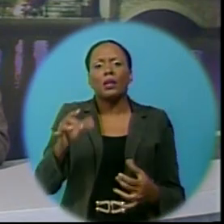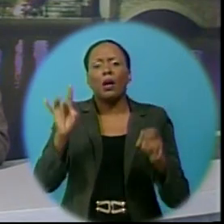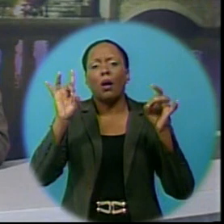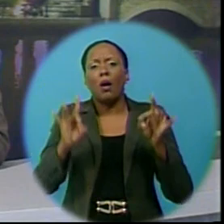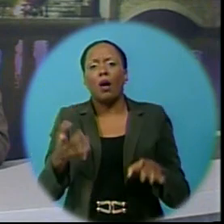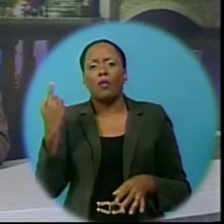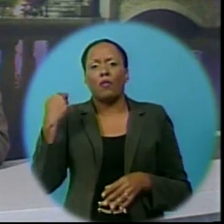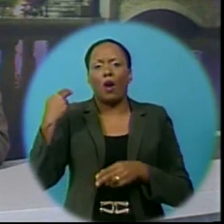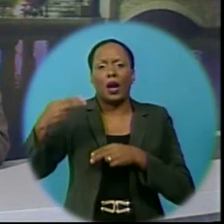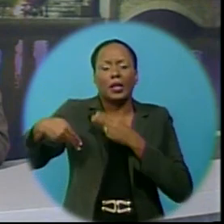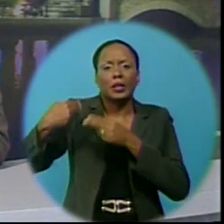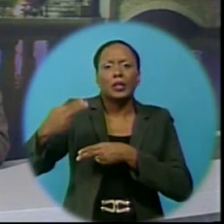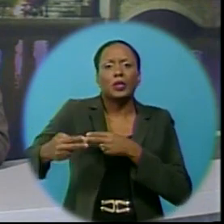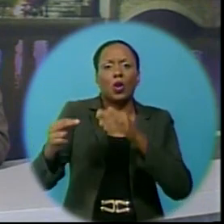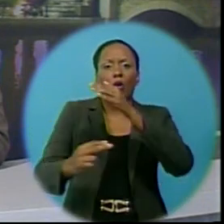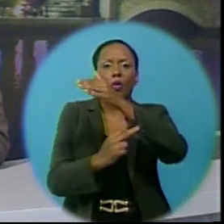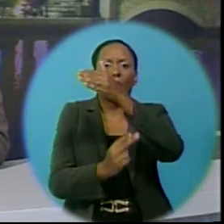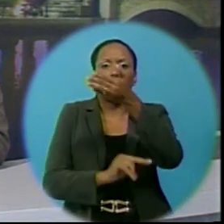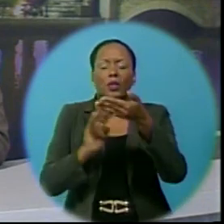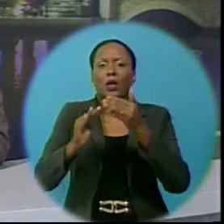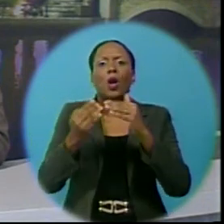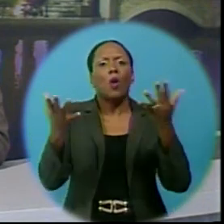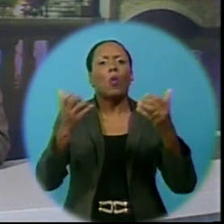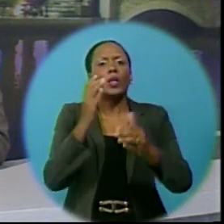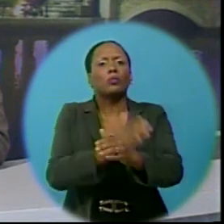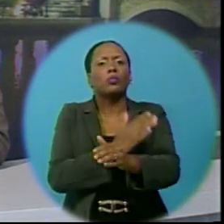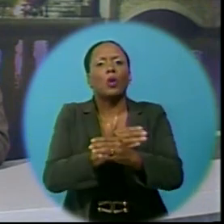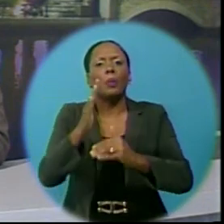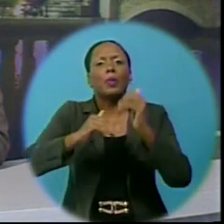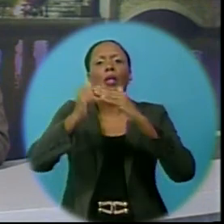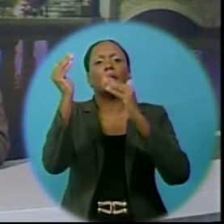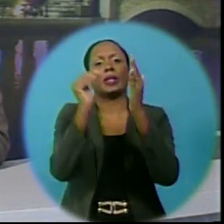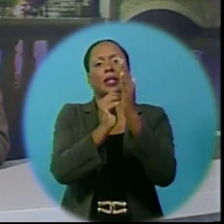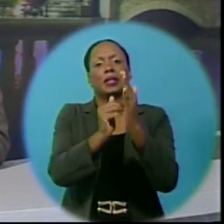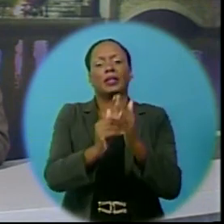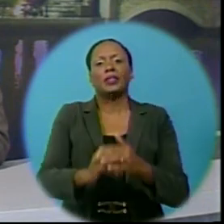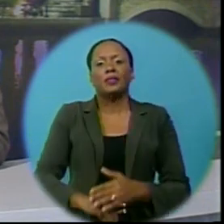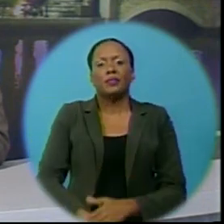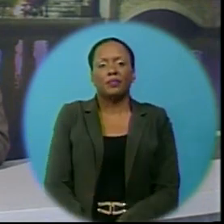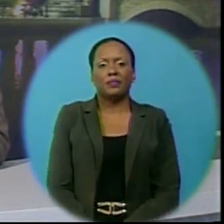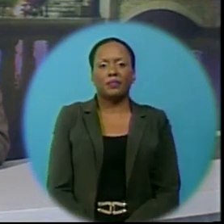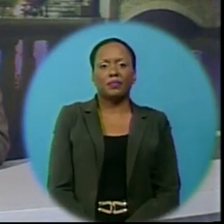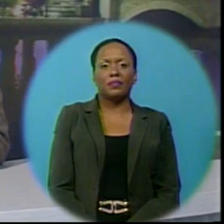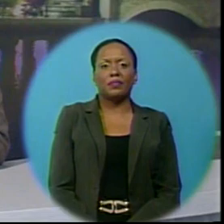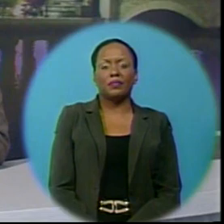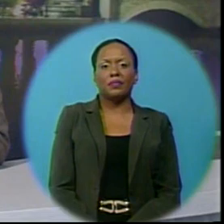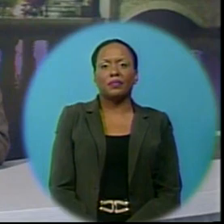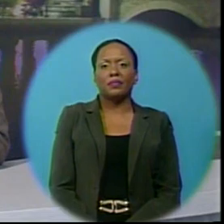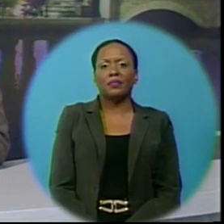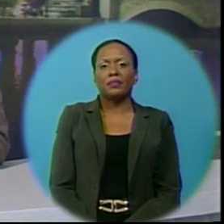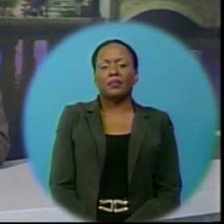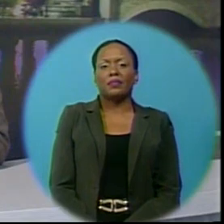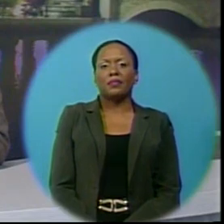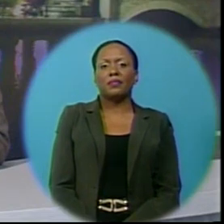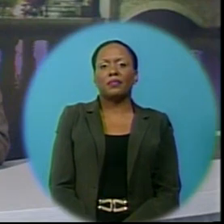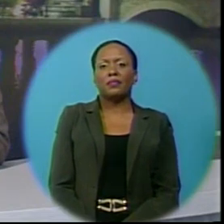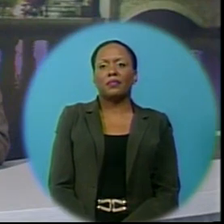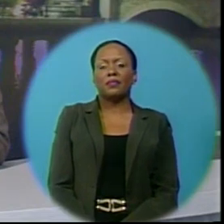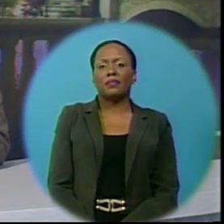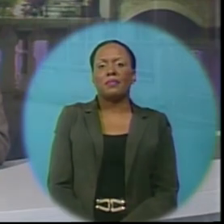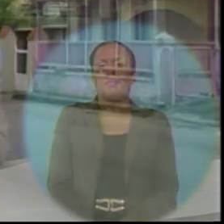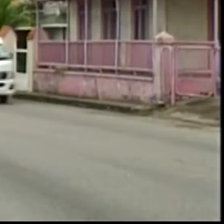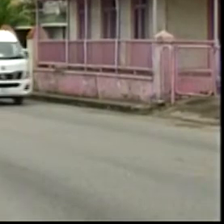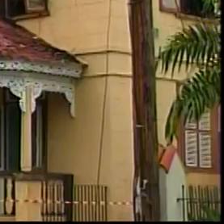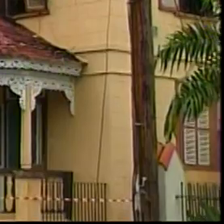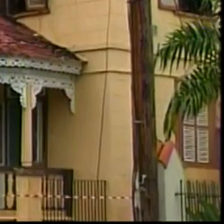historic Bridgetown and its garrison, and would like to see it restored. Fire totally destroyed the building just around 7:15